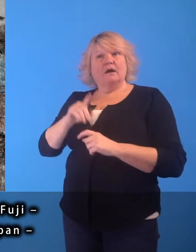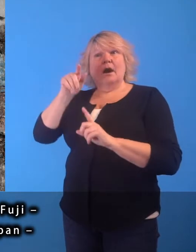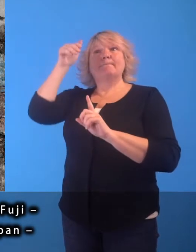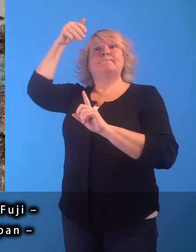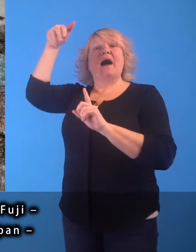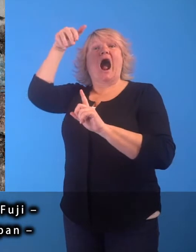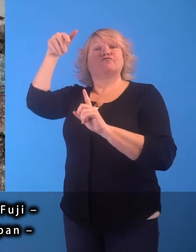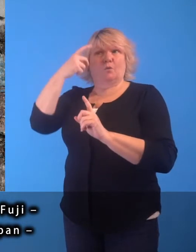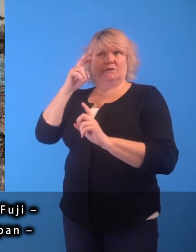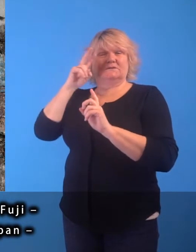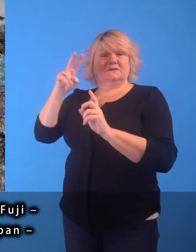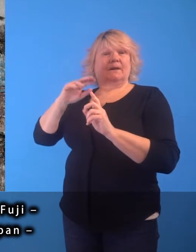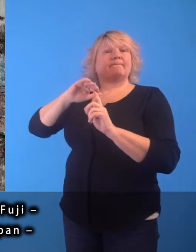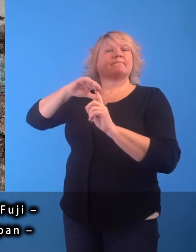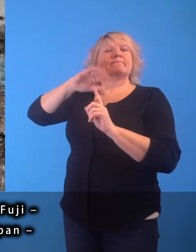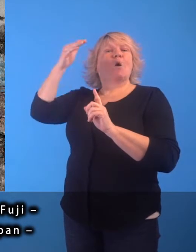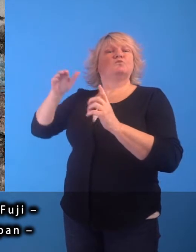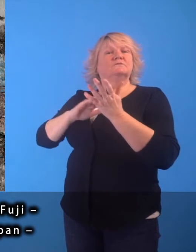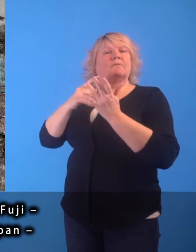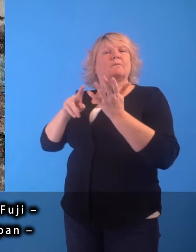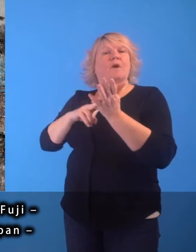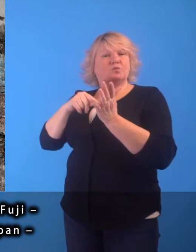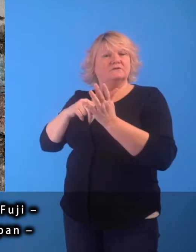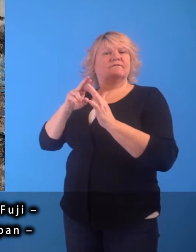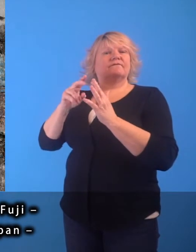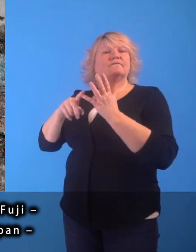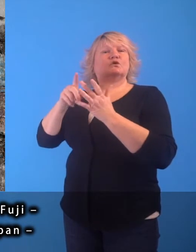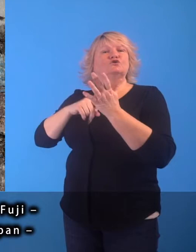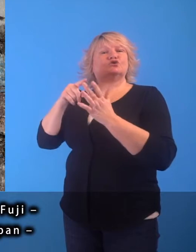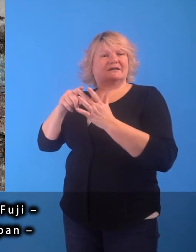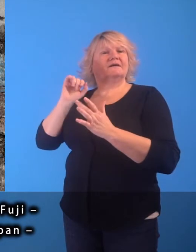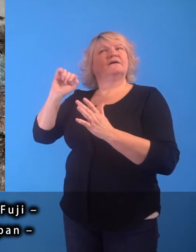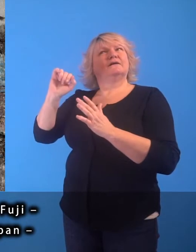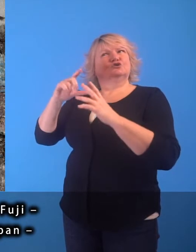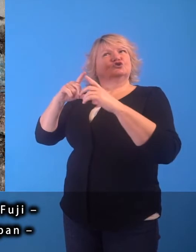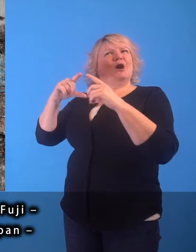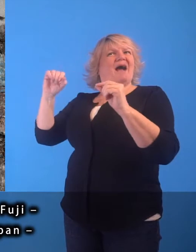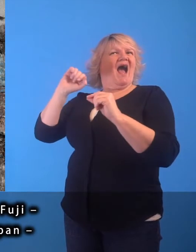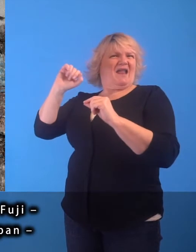In the background is Mount Fuji, a stereotypical image of Japan,